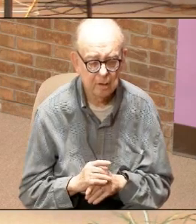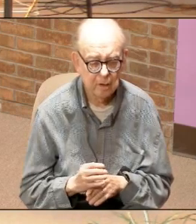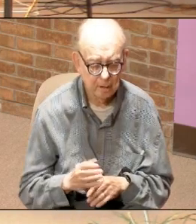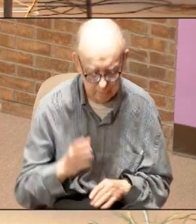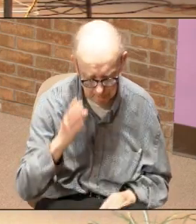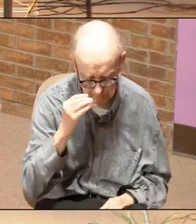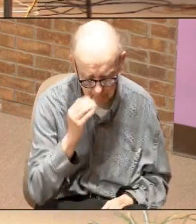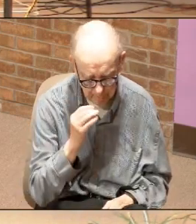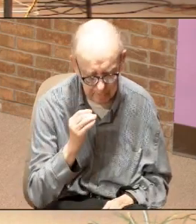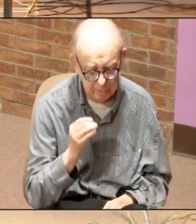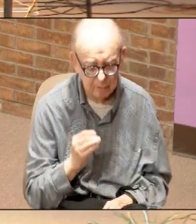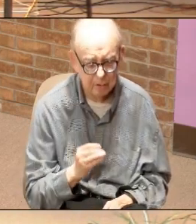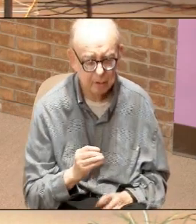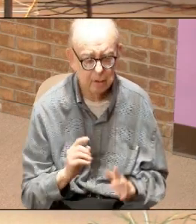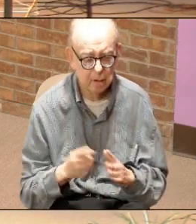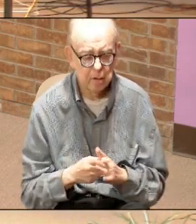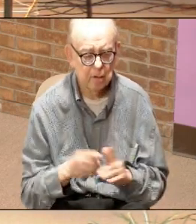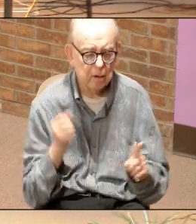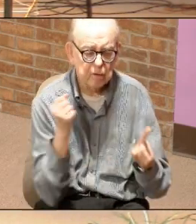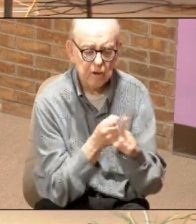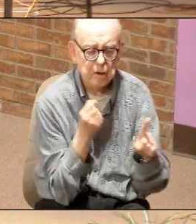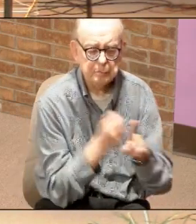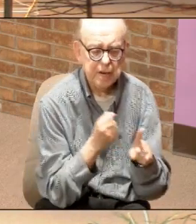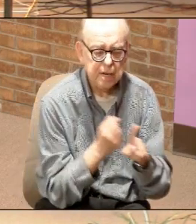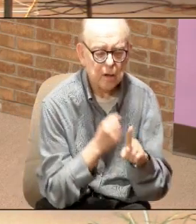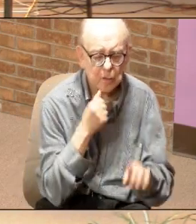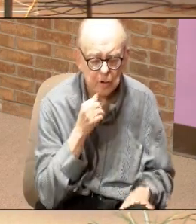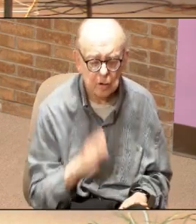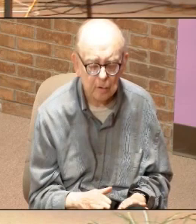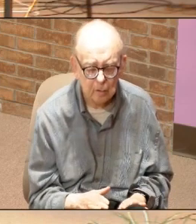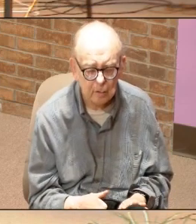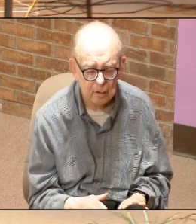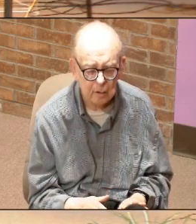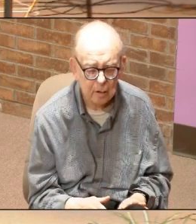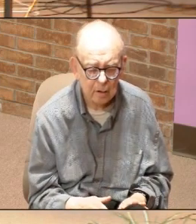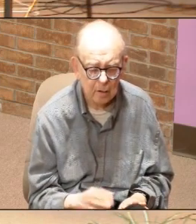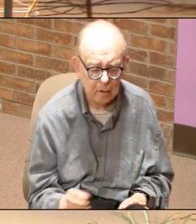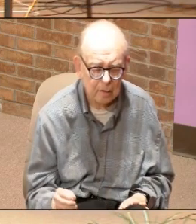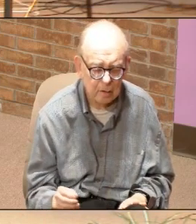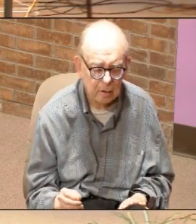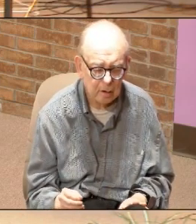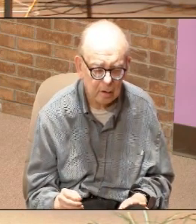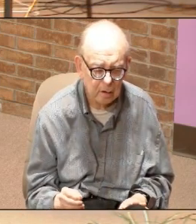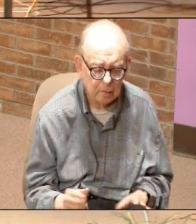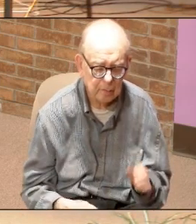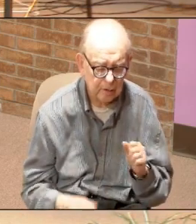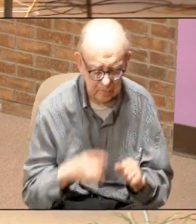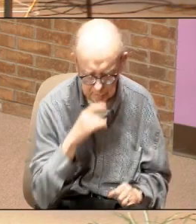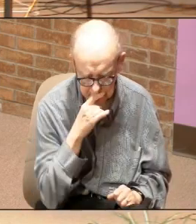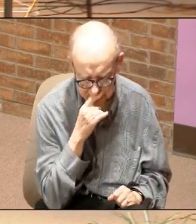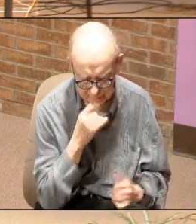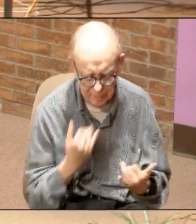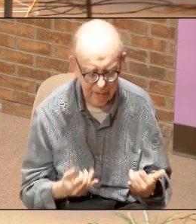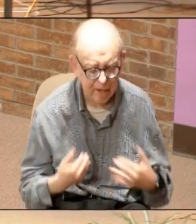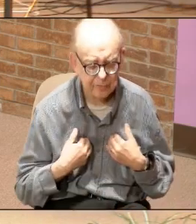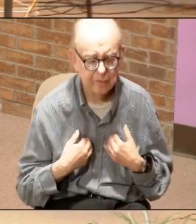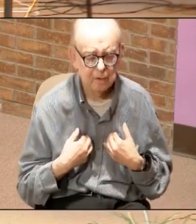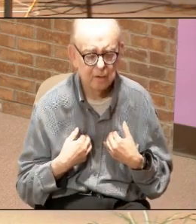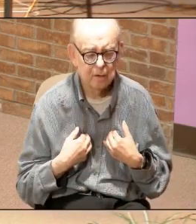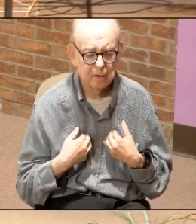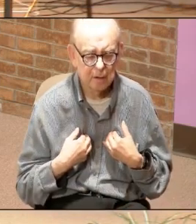And a boy started beating on her. And as most kids today